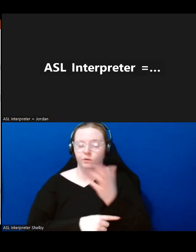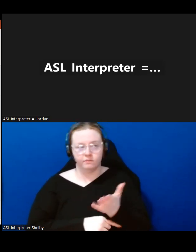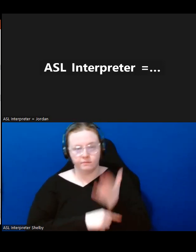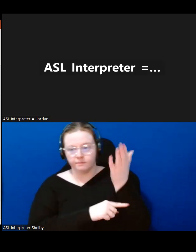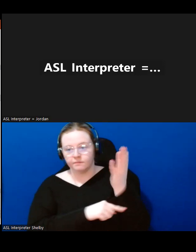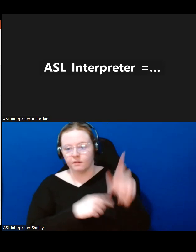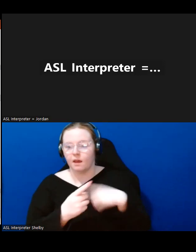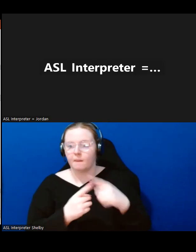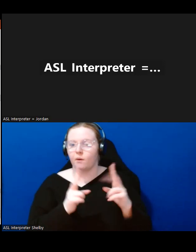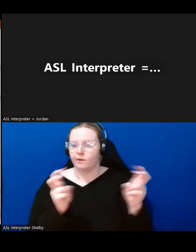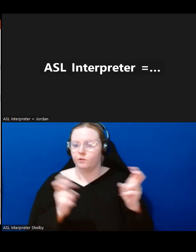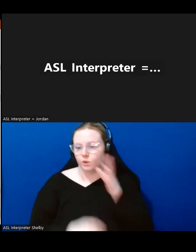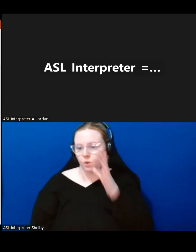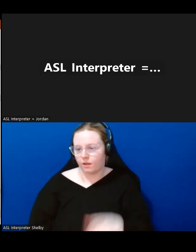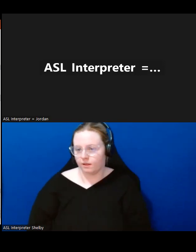issue.